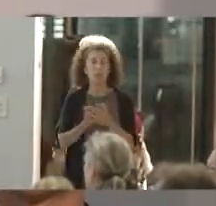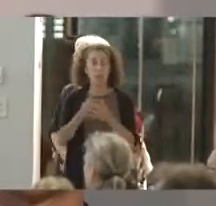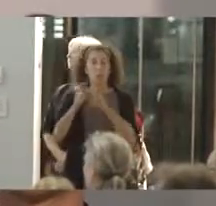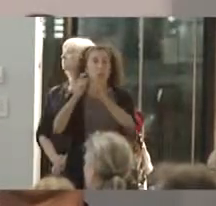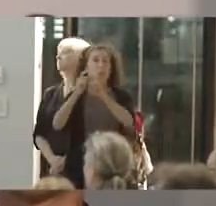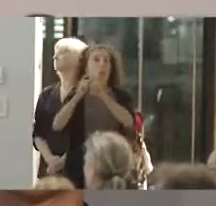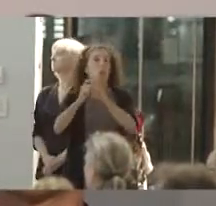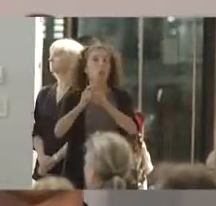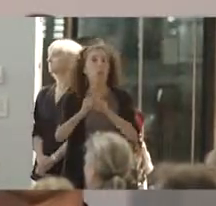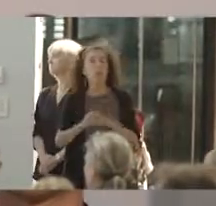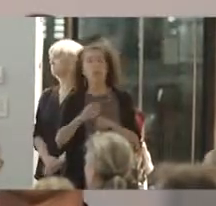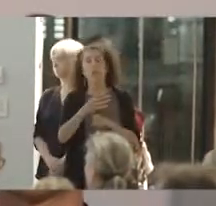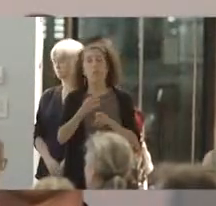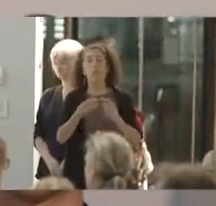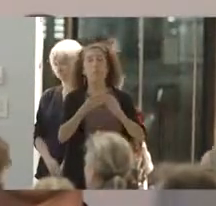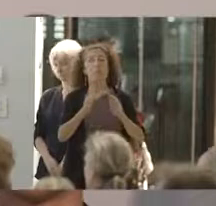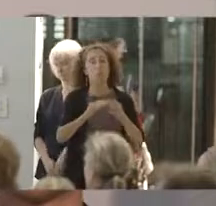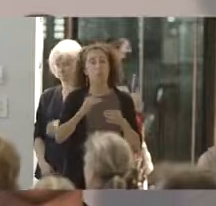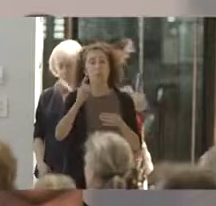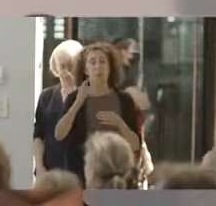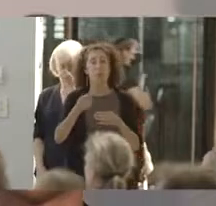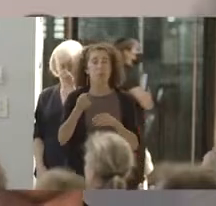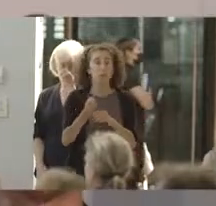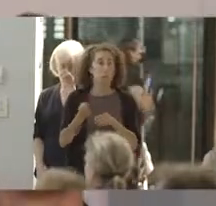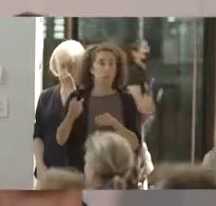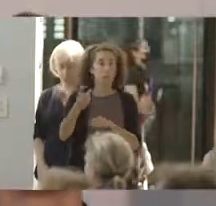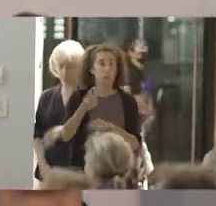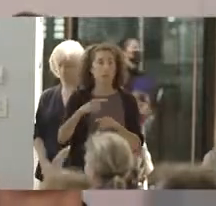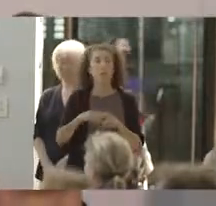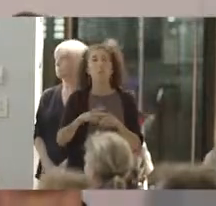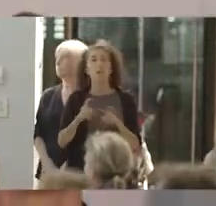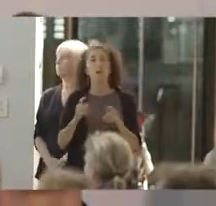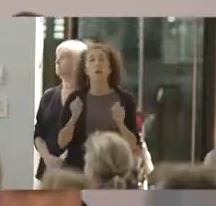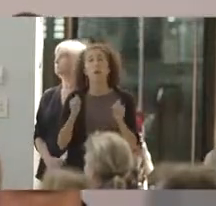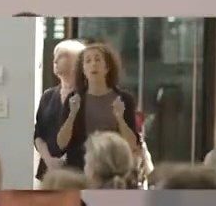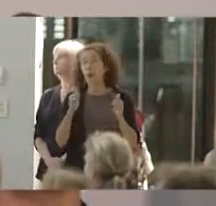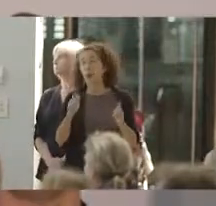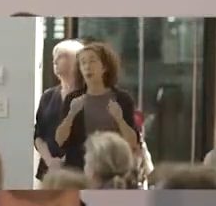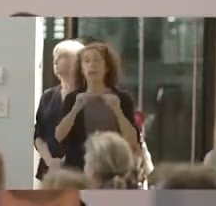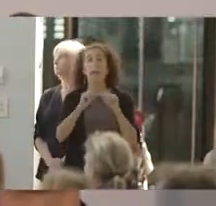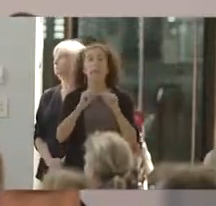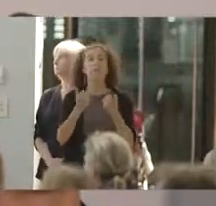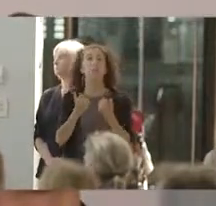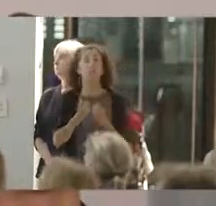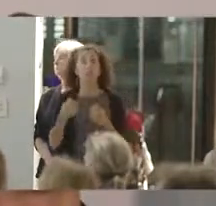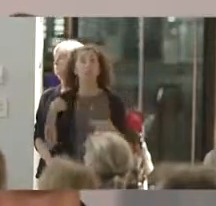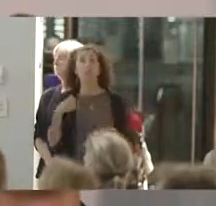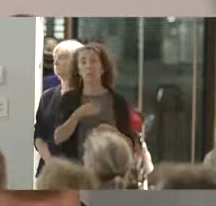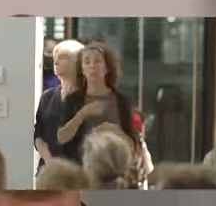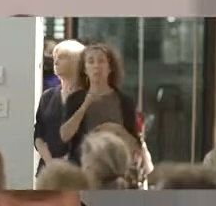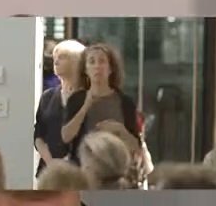2024, but the authority, like all the agencies in the city, like the Port Authority of New York, is mandated to design to the